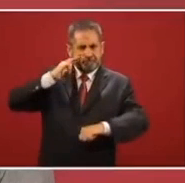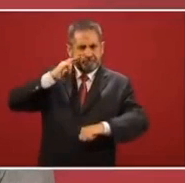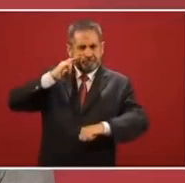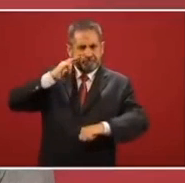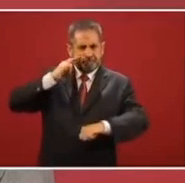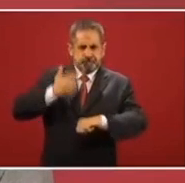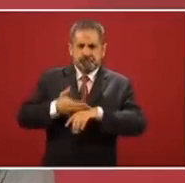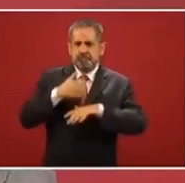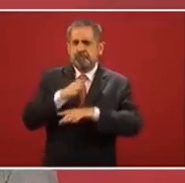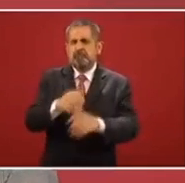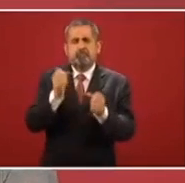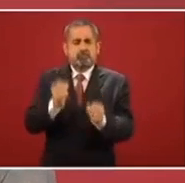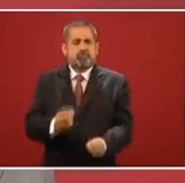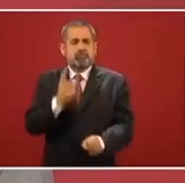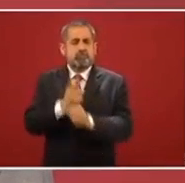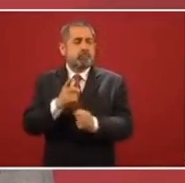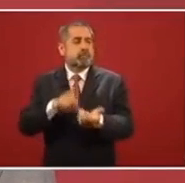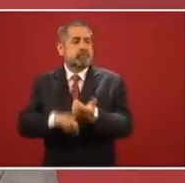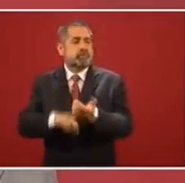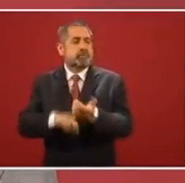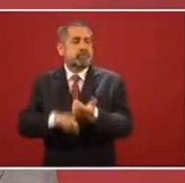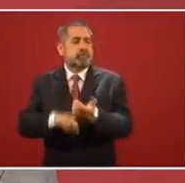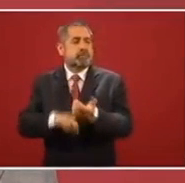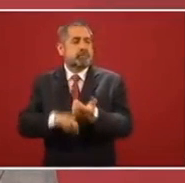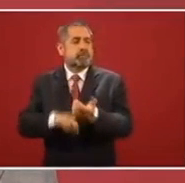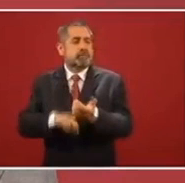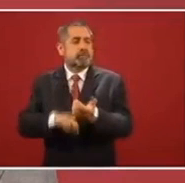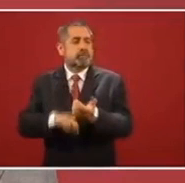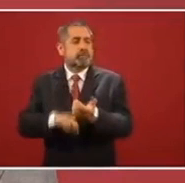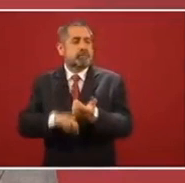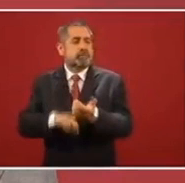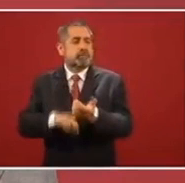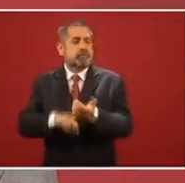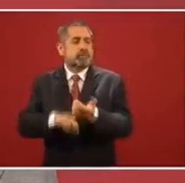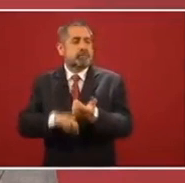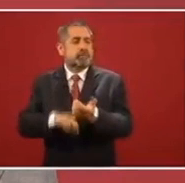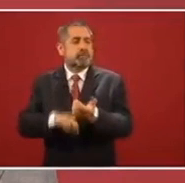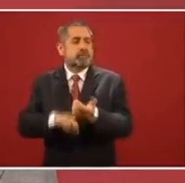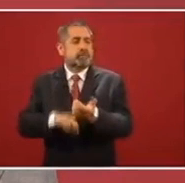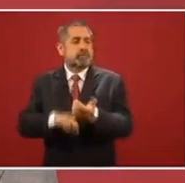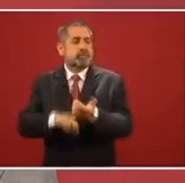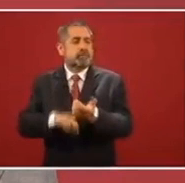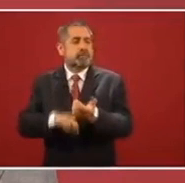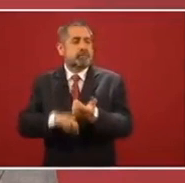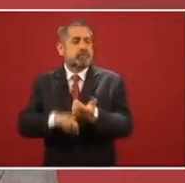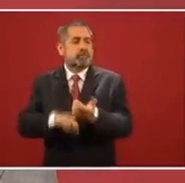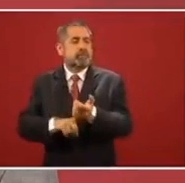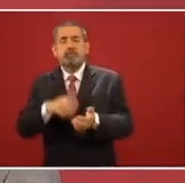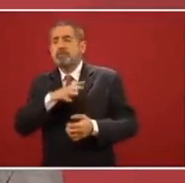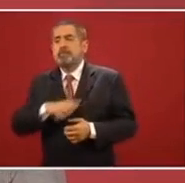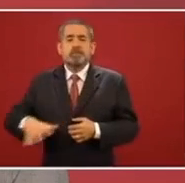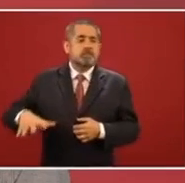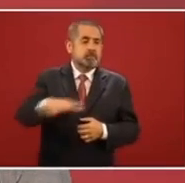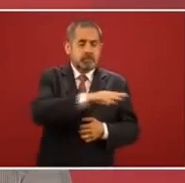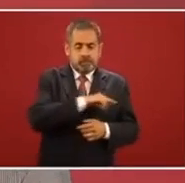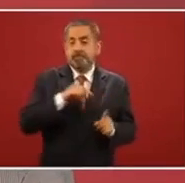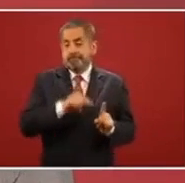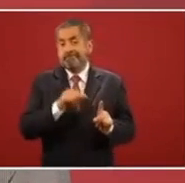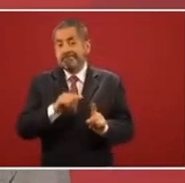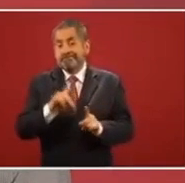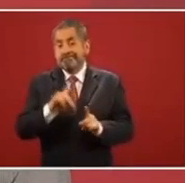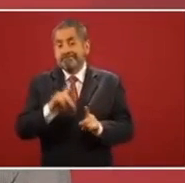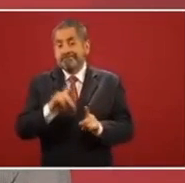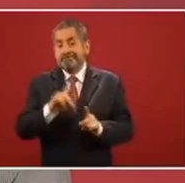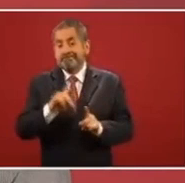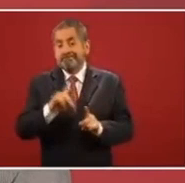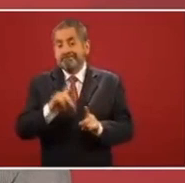la materia de salubridad general which dealt with the matter of general health care en toda la